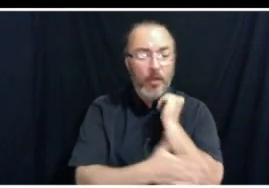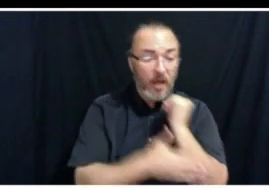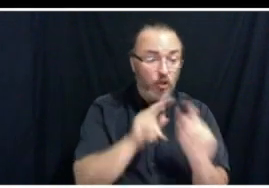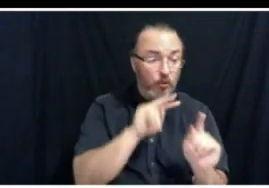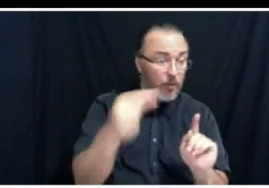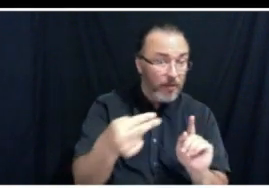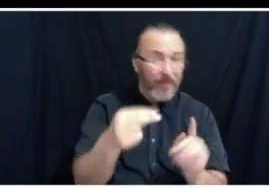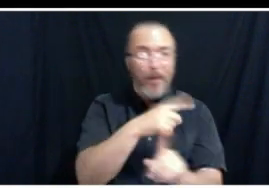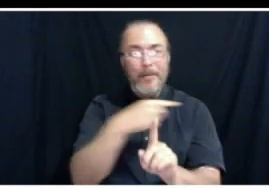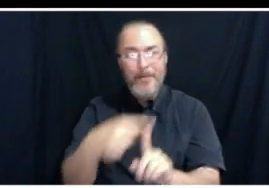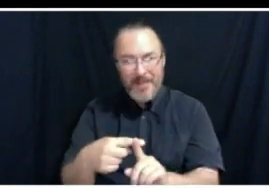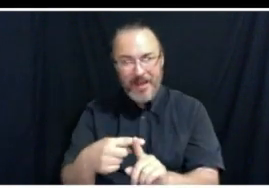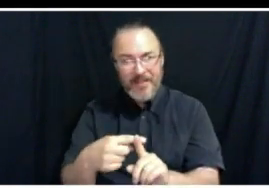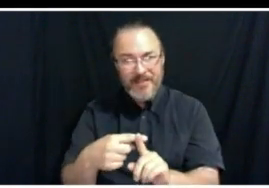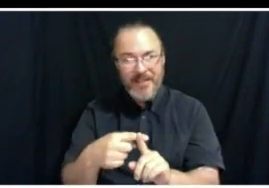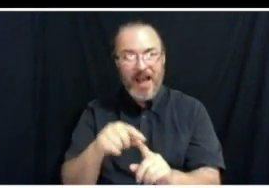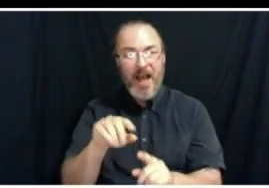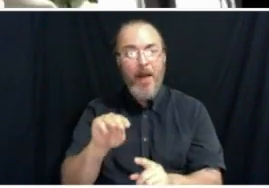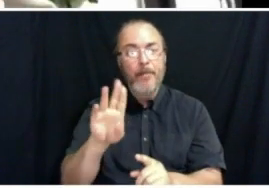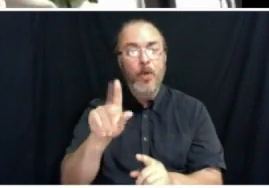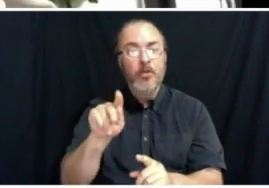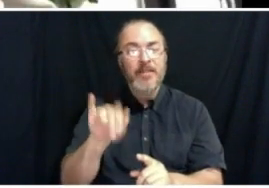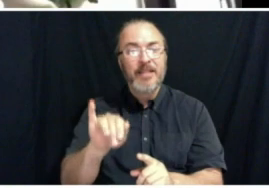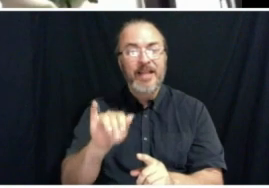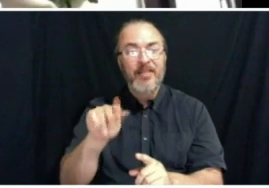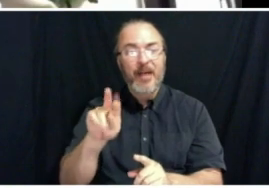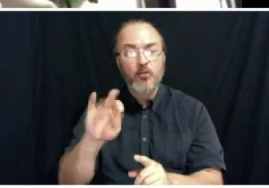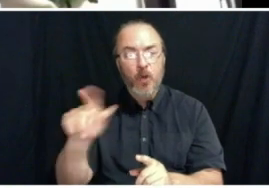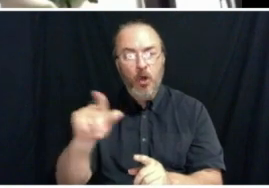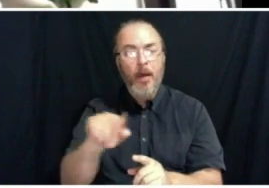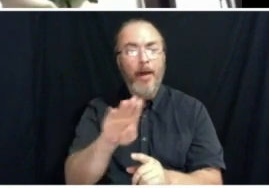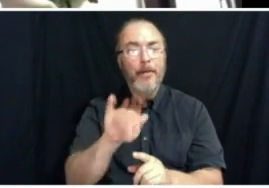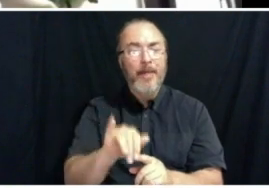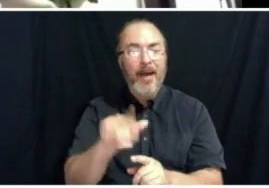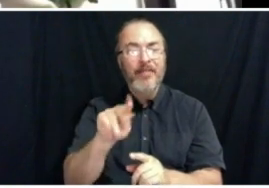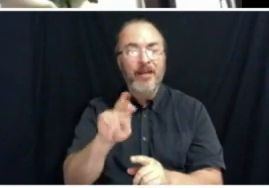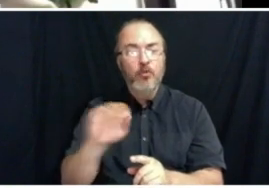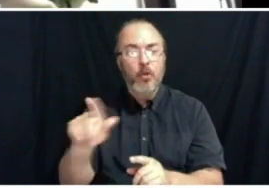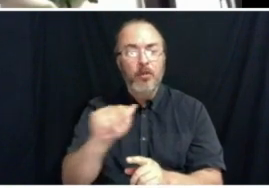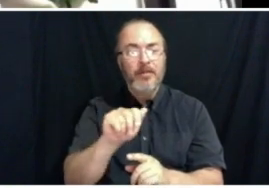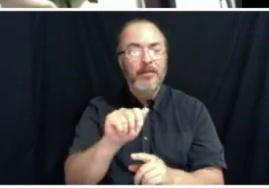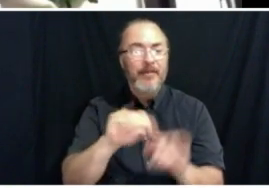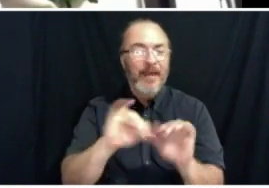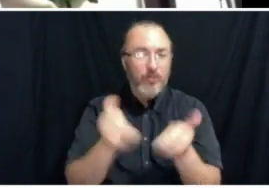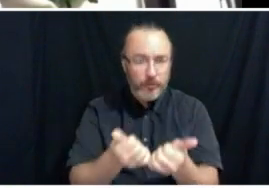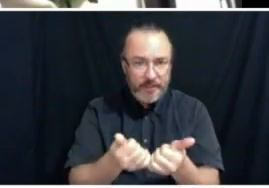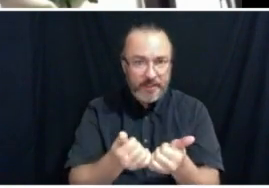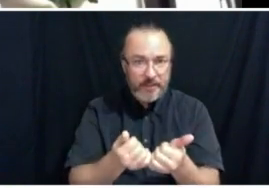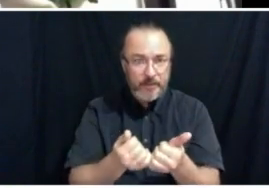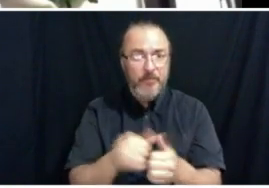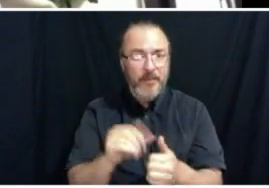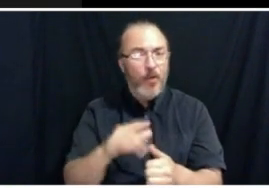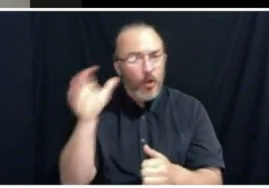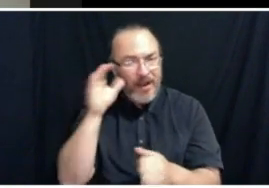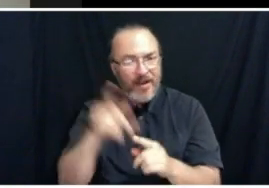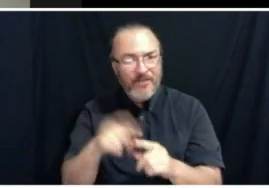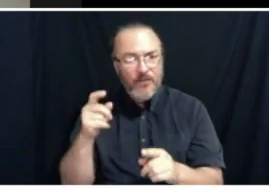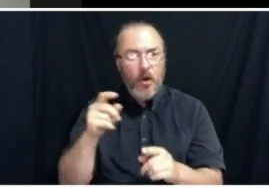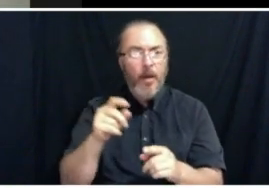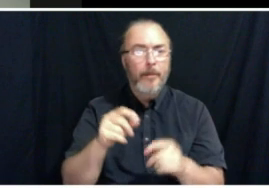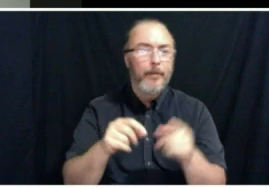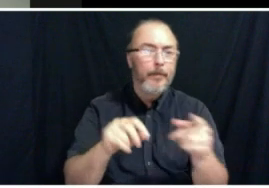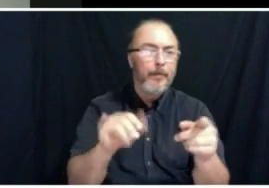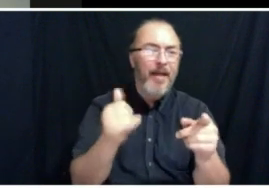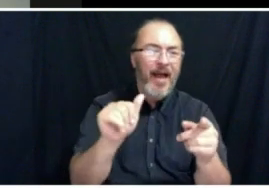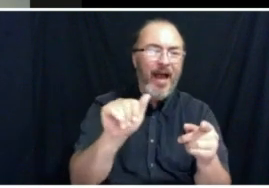and multilateral and bilateral aid agencies. We'll hear from Jaime Saavedra,